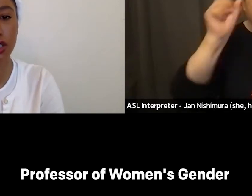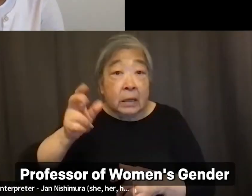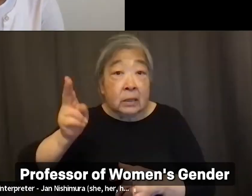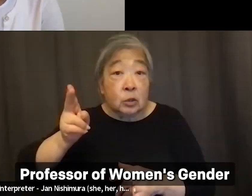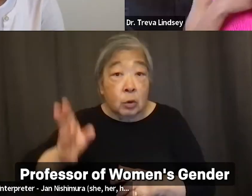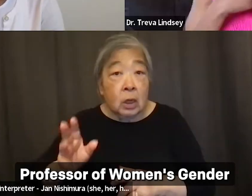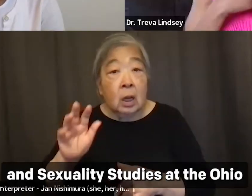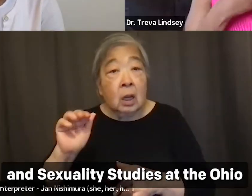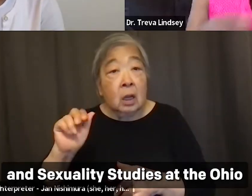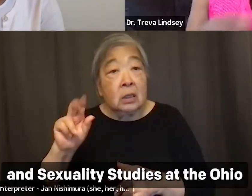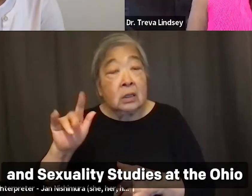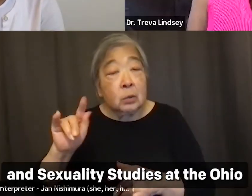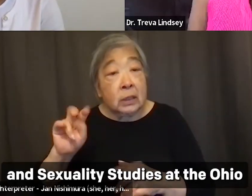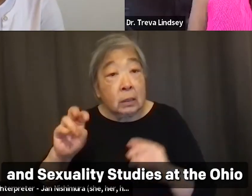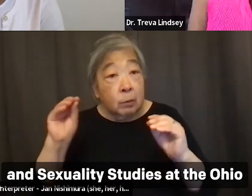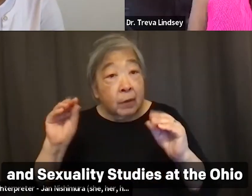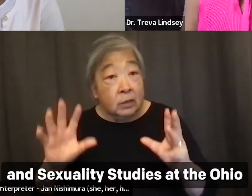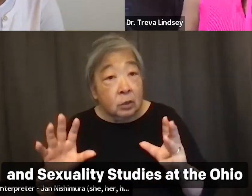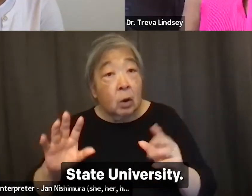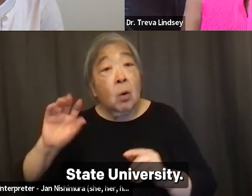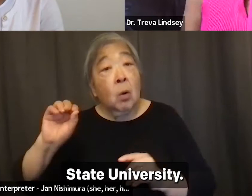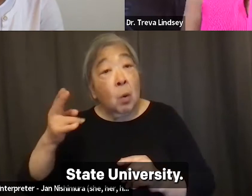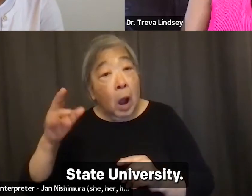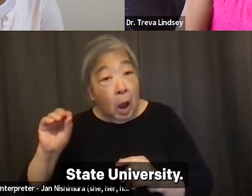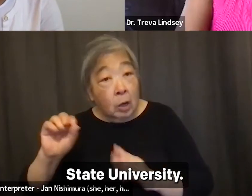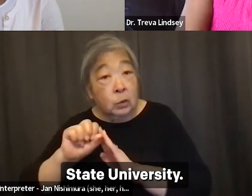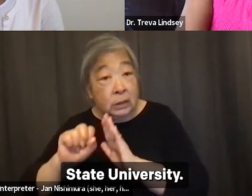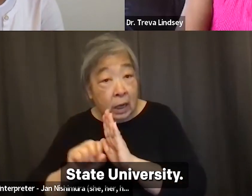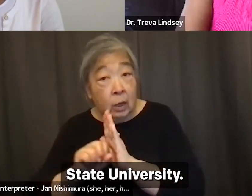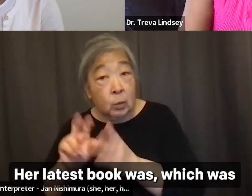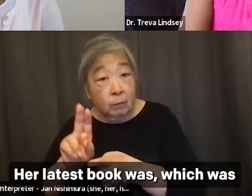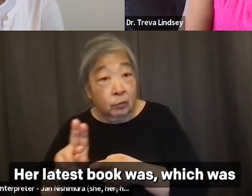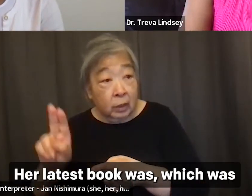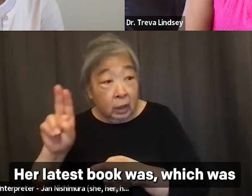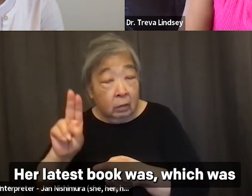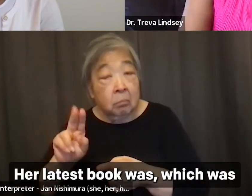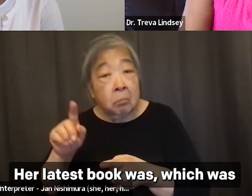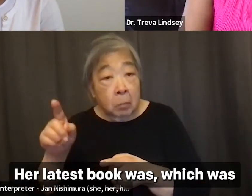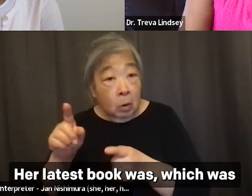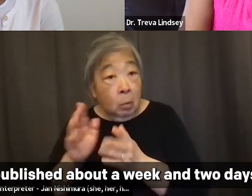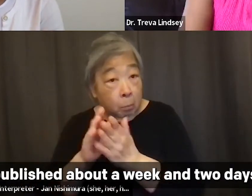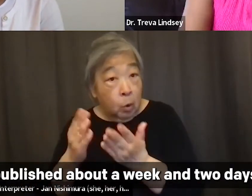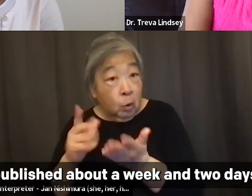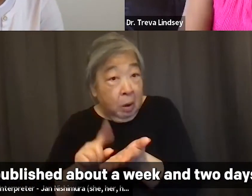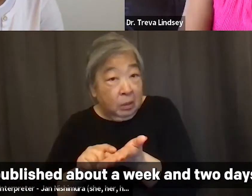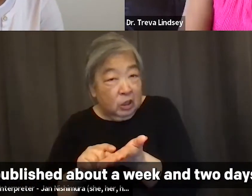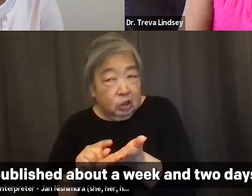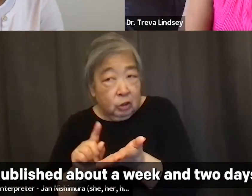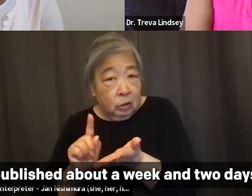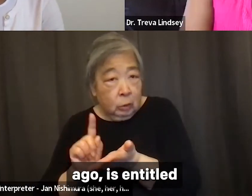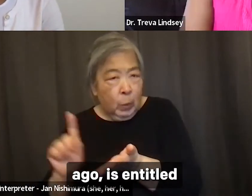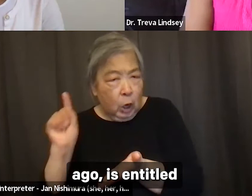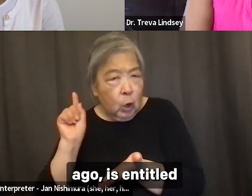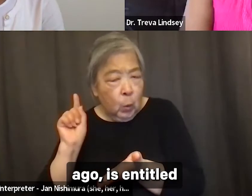gender, and sexuality studies at The Ohio State University. Her latest book, which was published about a week and 2 days